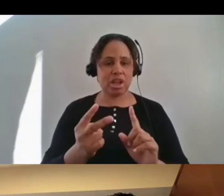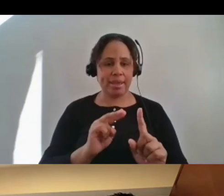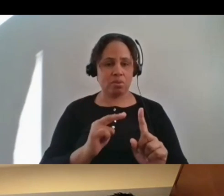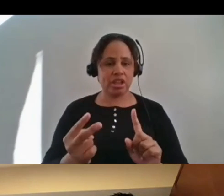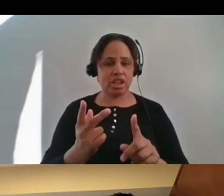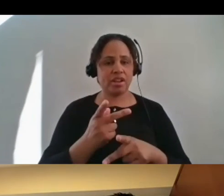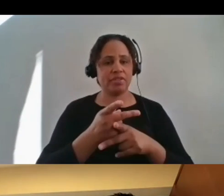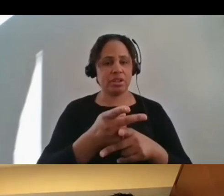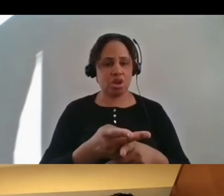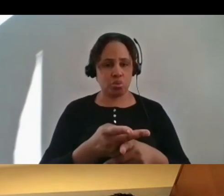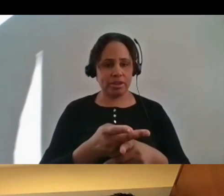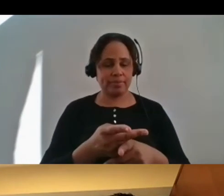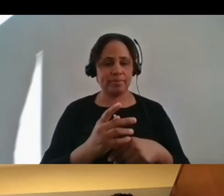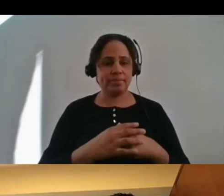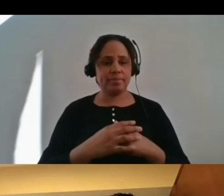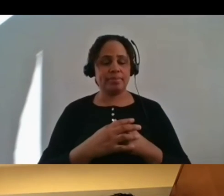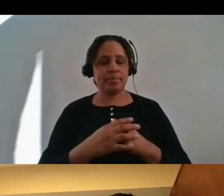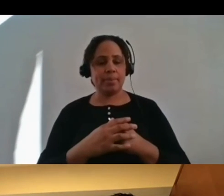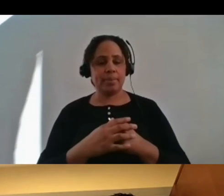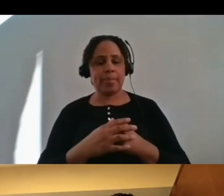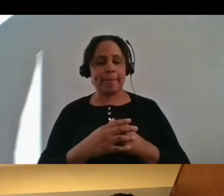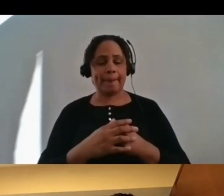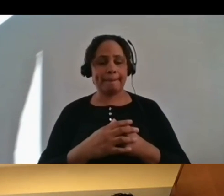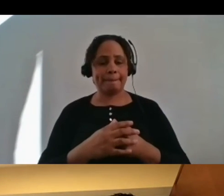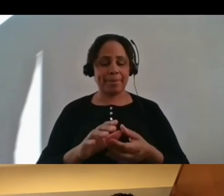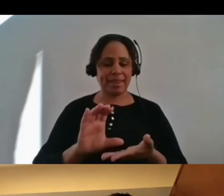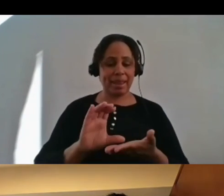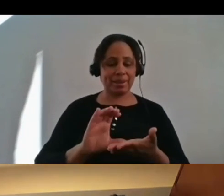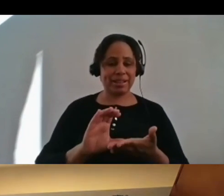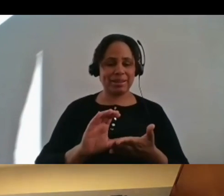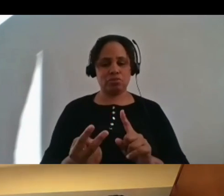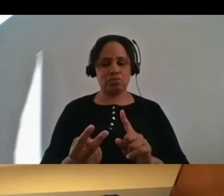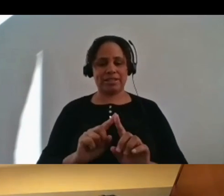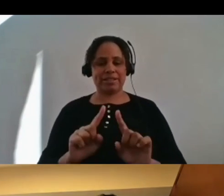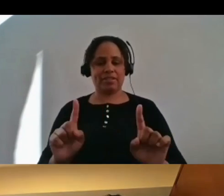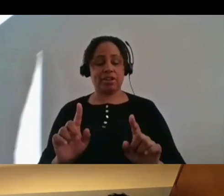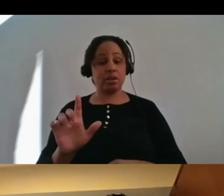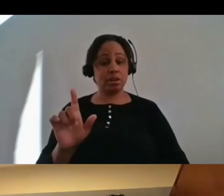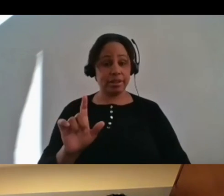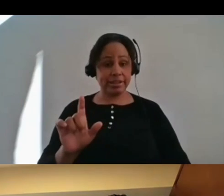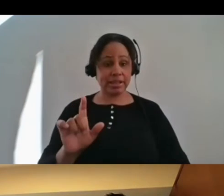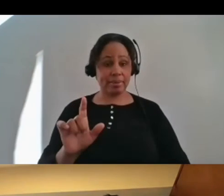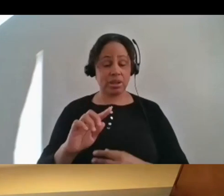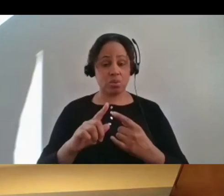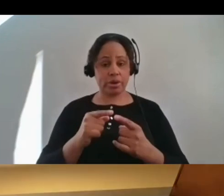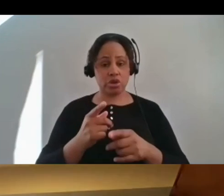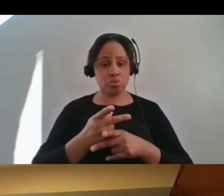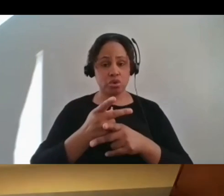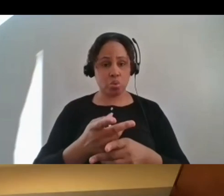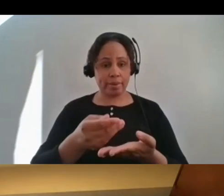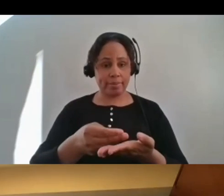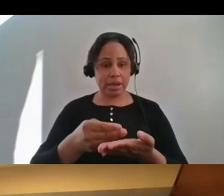supposed to be. Capitalism kind of looks at it differently, but the Islamic sense is that when you loan someone money,